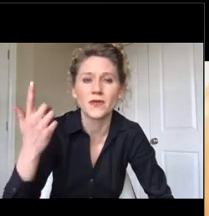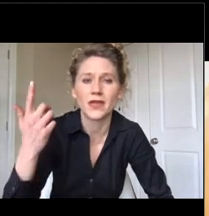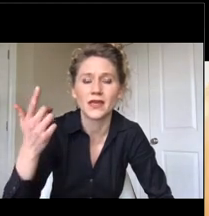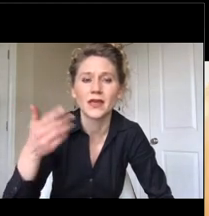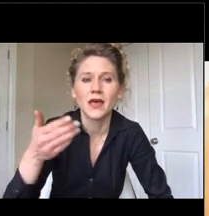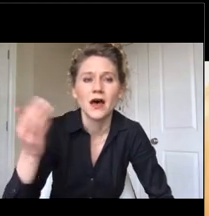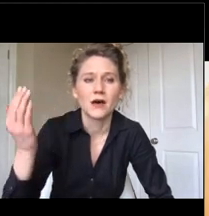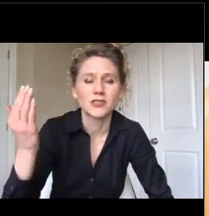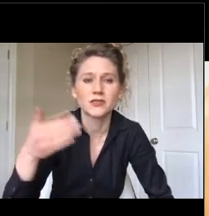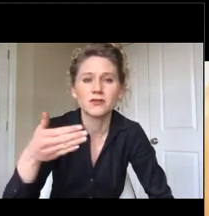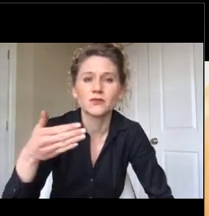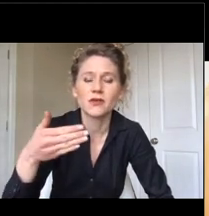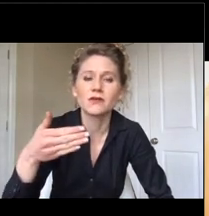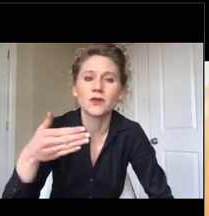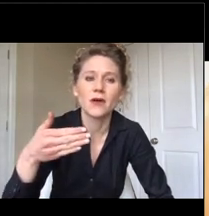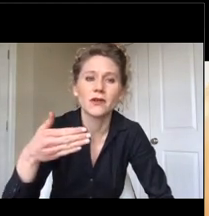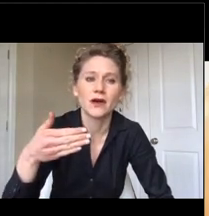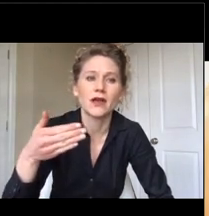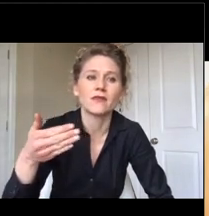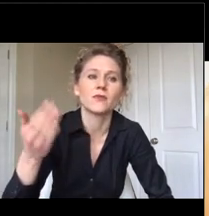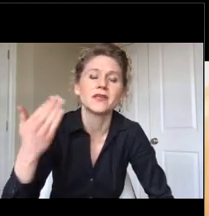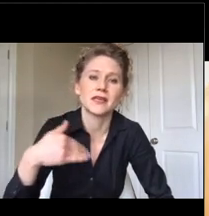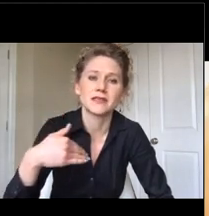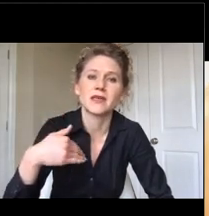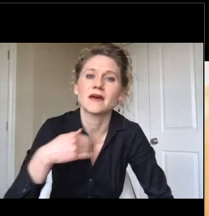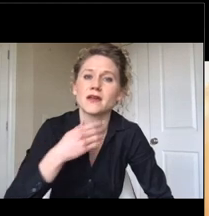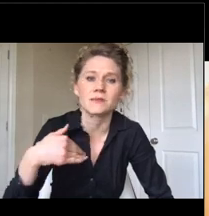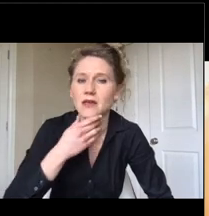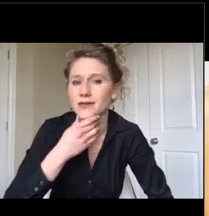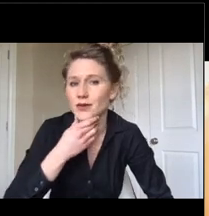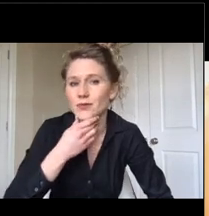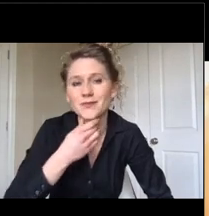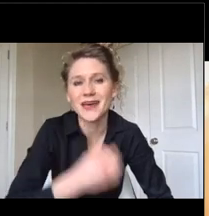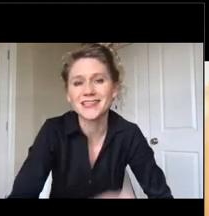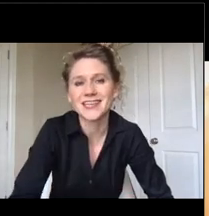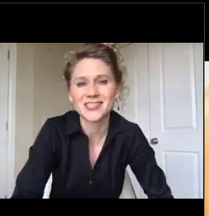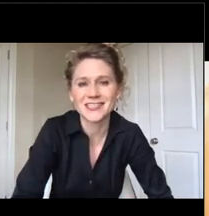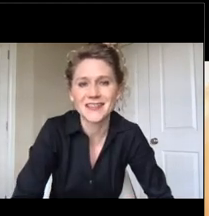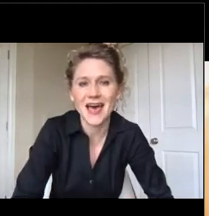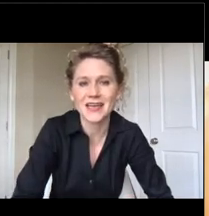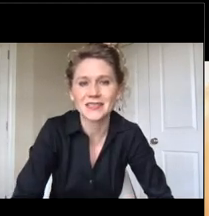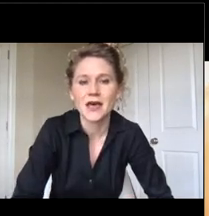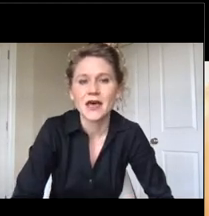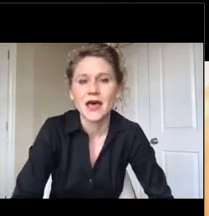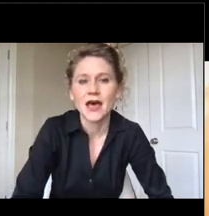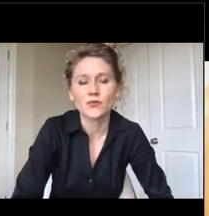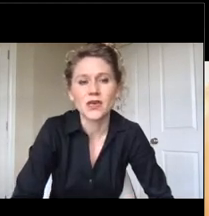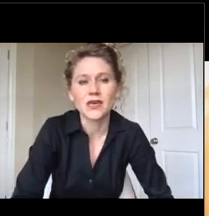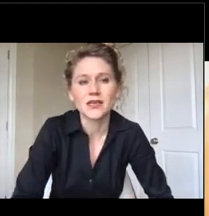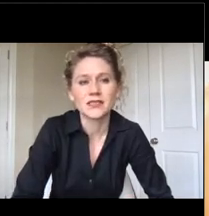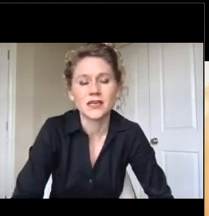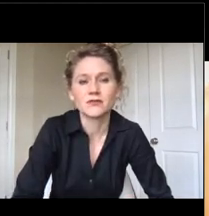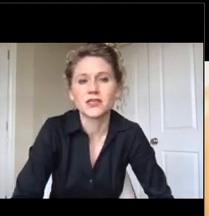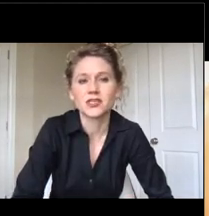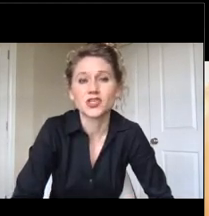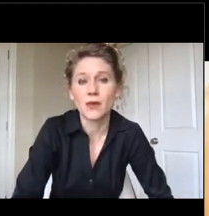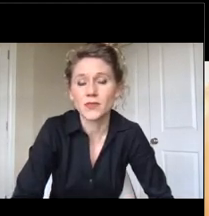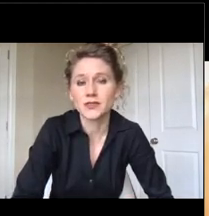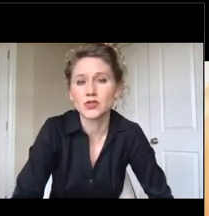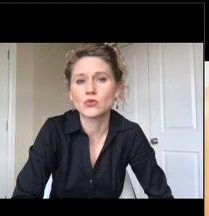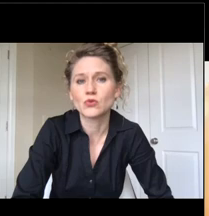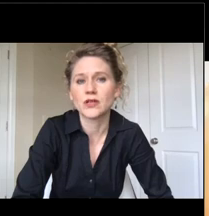be populating just as soon as we close the webinar, and then we'll be sending something out in email. So please pay attention to that as we continue